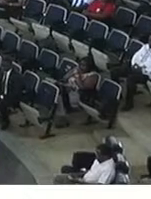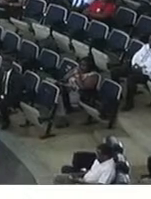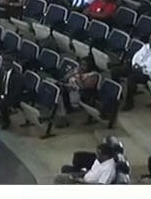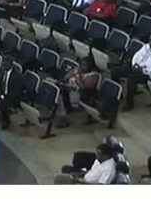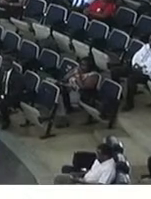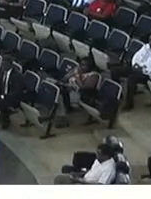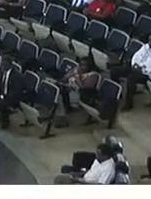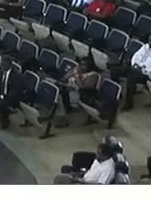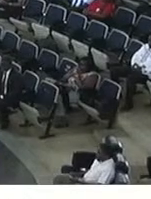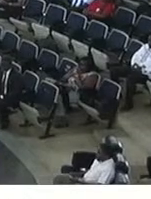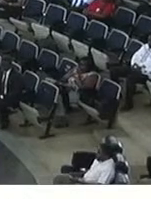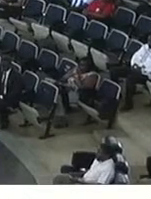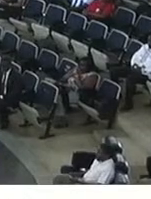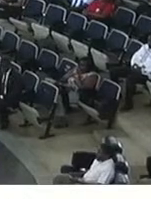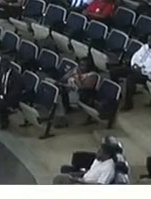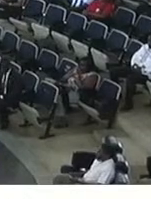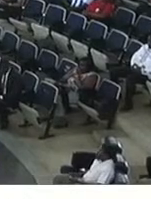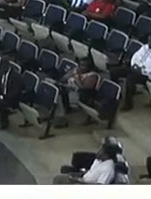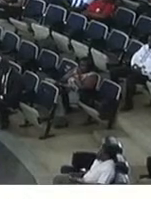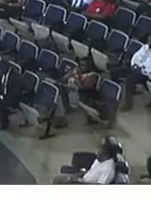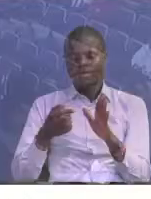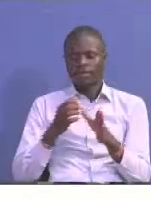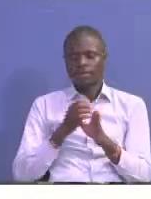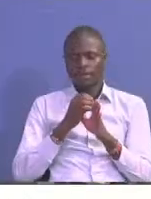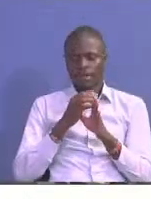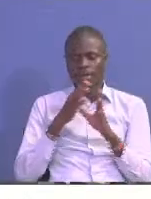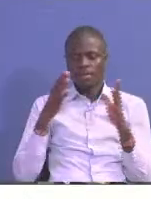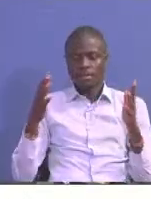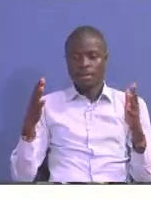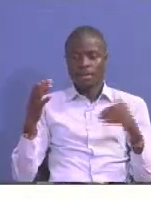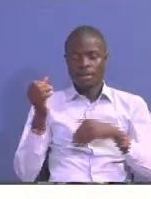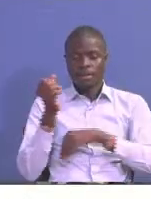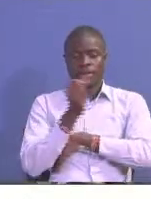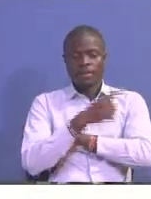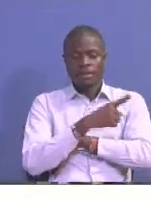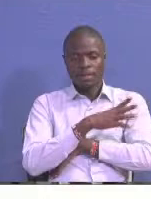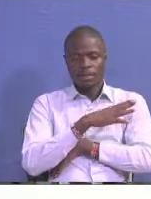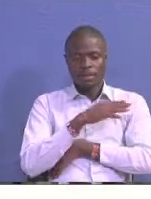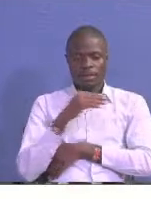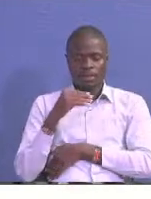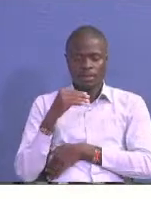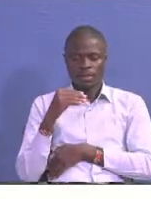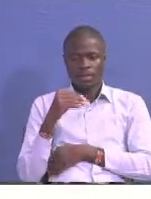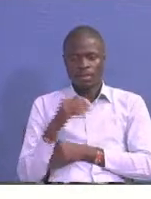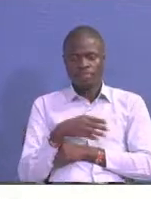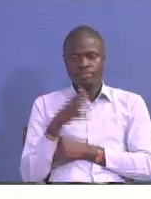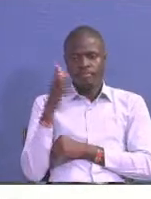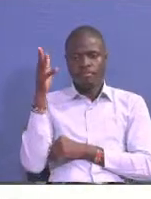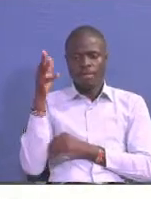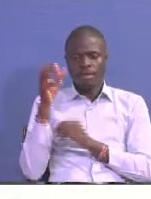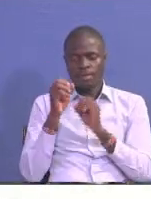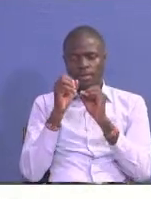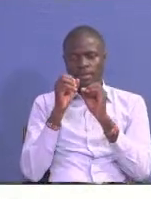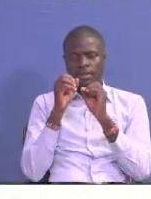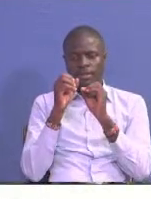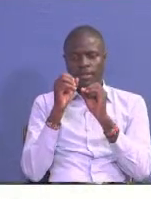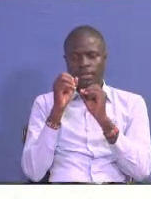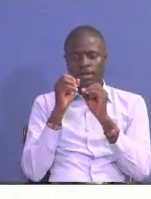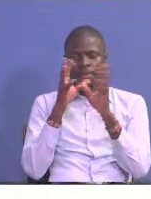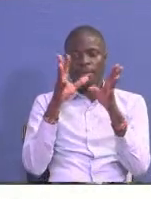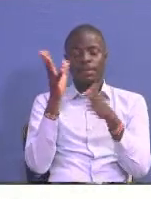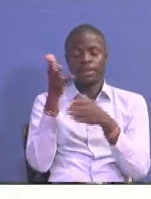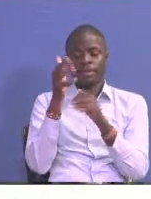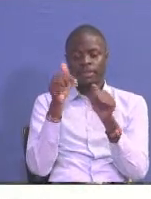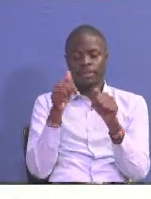We're coming to the end of our great day and our public lecture today. And I would like to